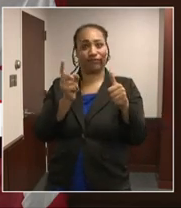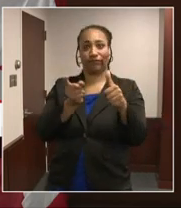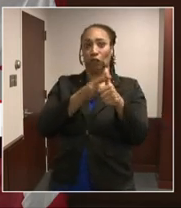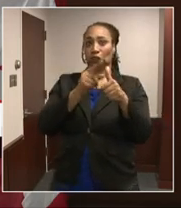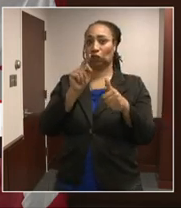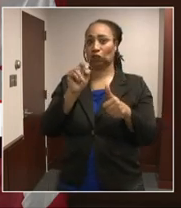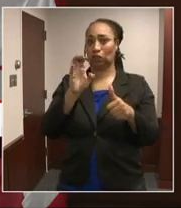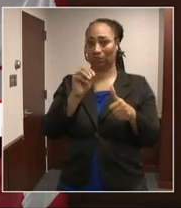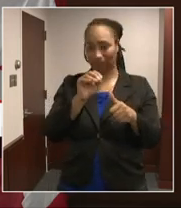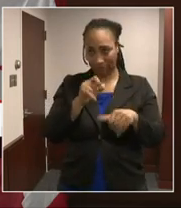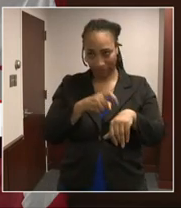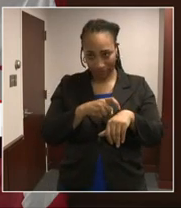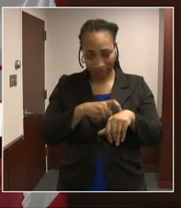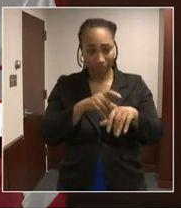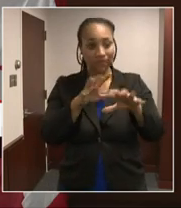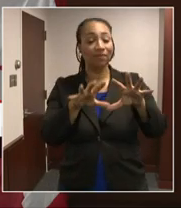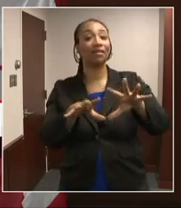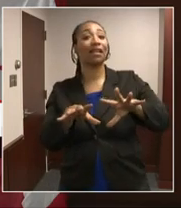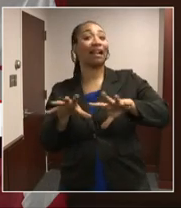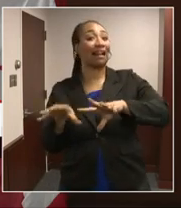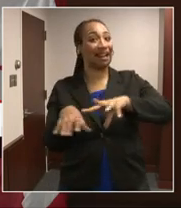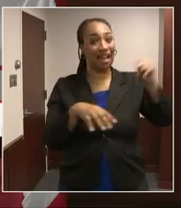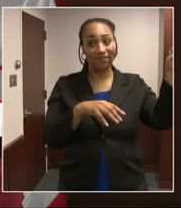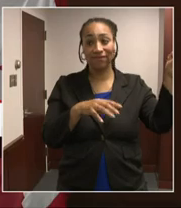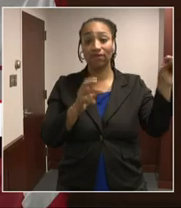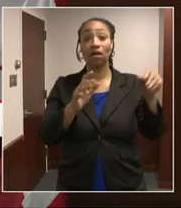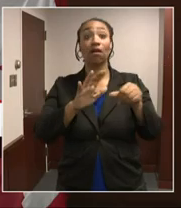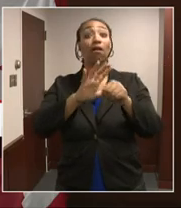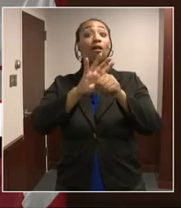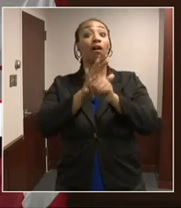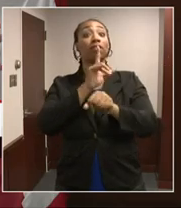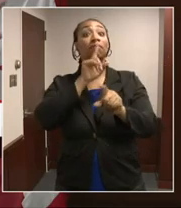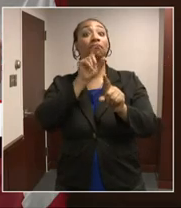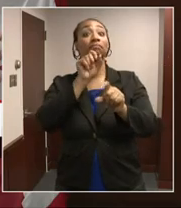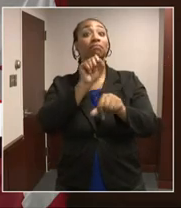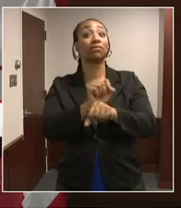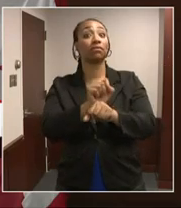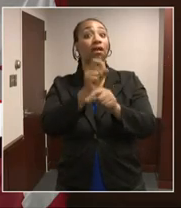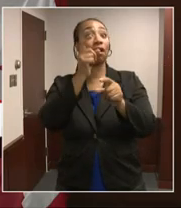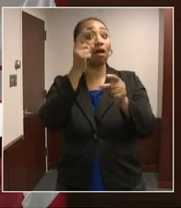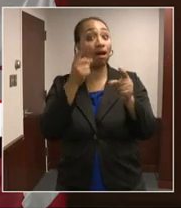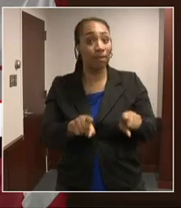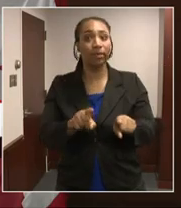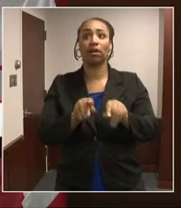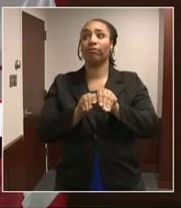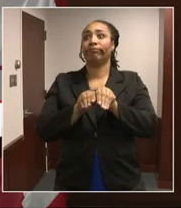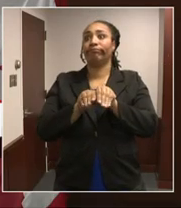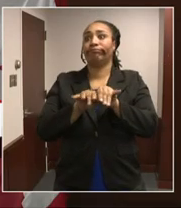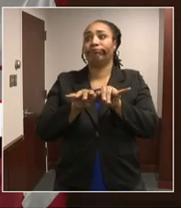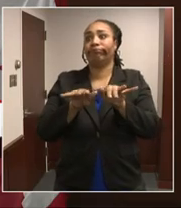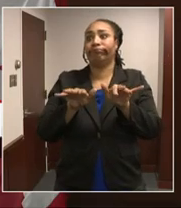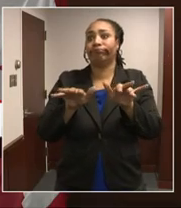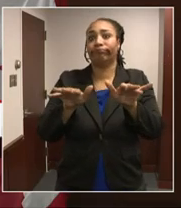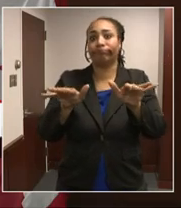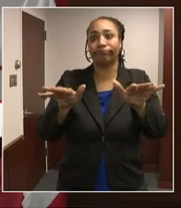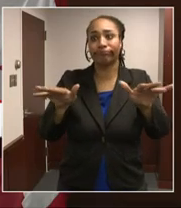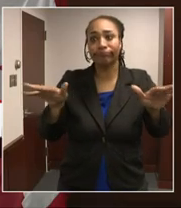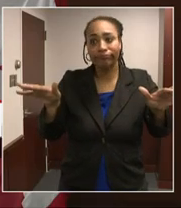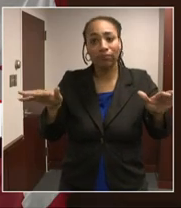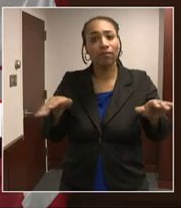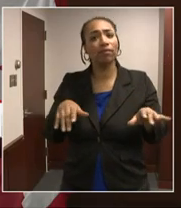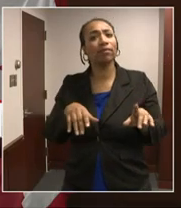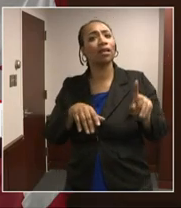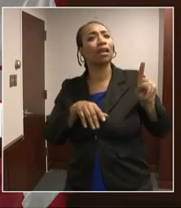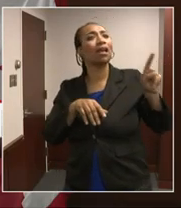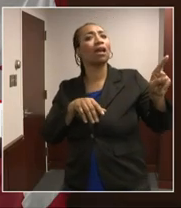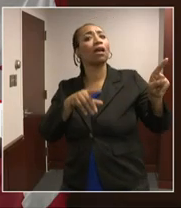COVID environment, I think he still has a picture of COVID era DC. And he returned to